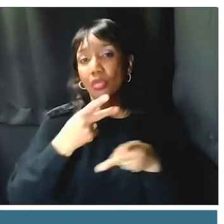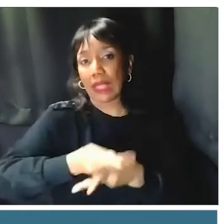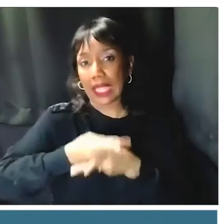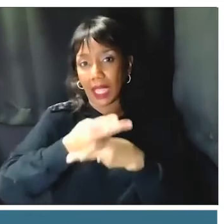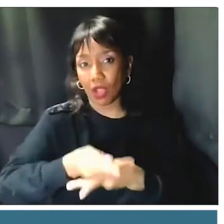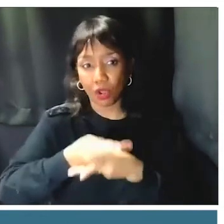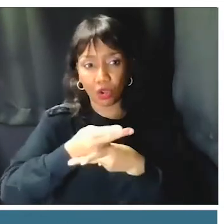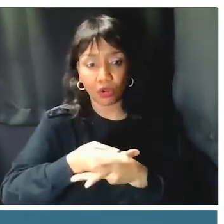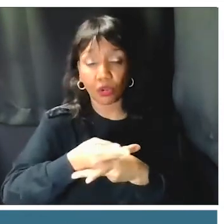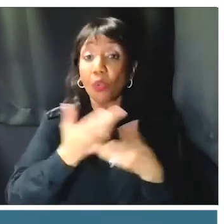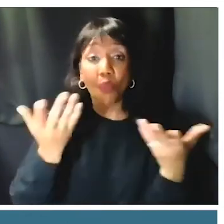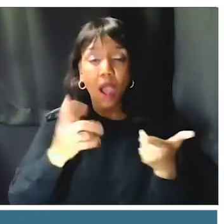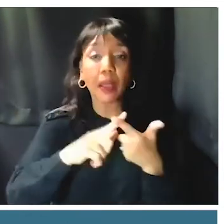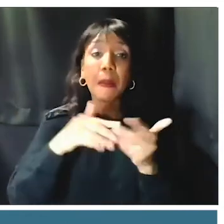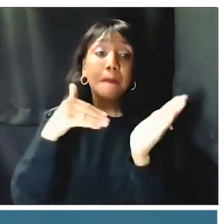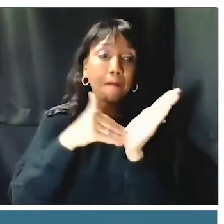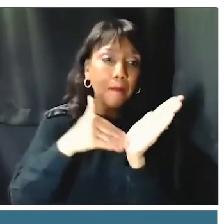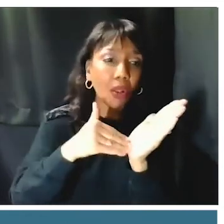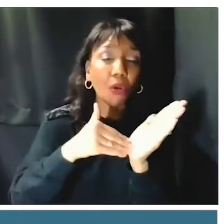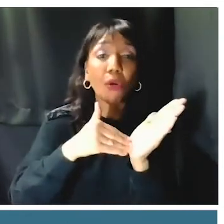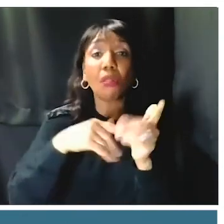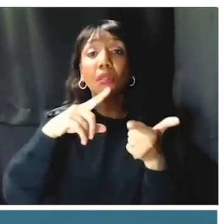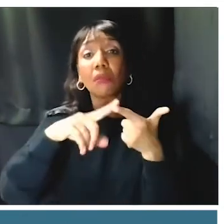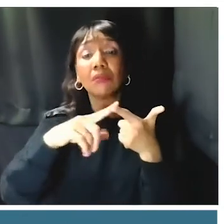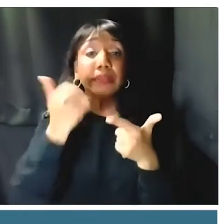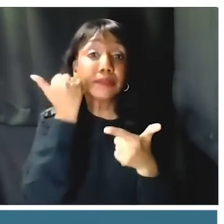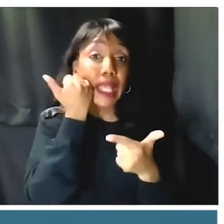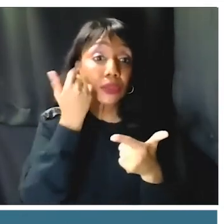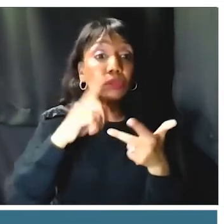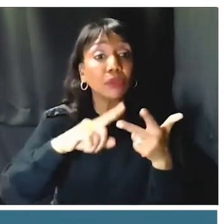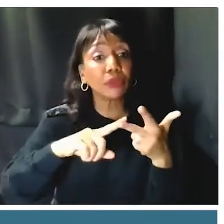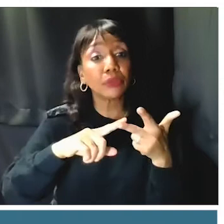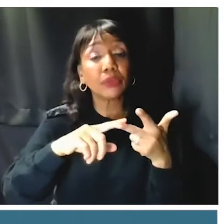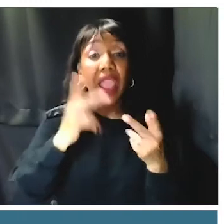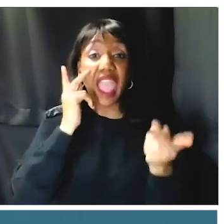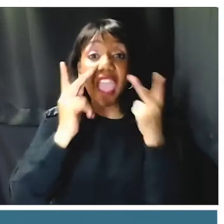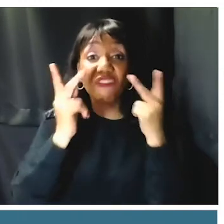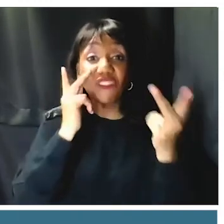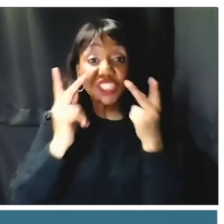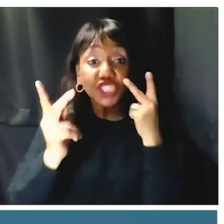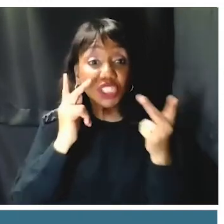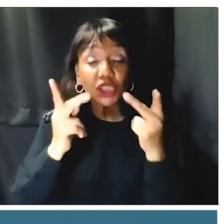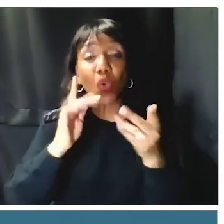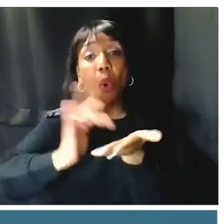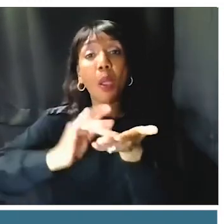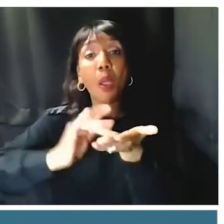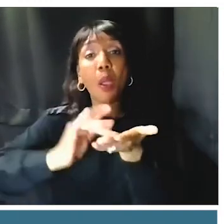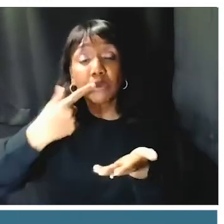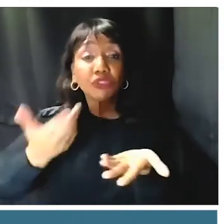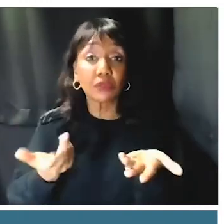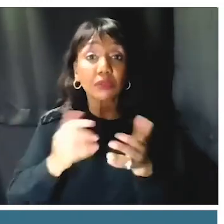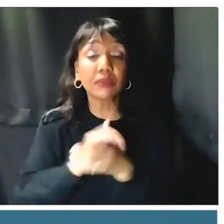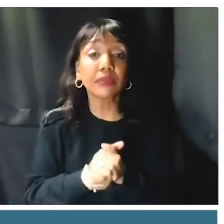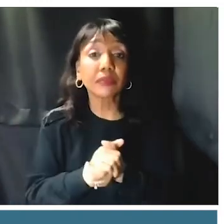healthcare bills. These include things like payment to your medical, dental, and vision providers or prescriptions.